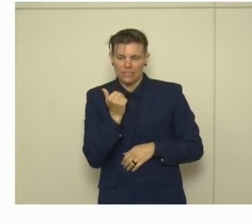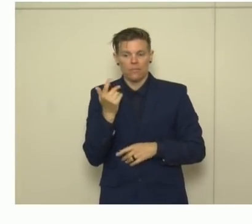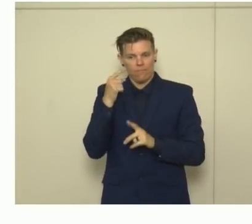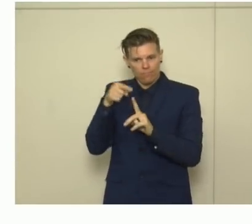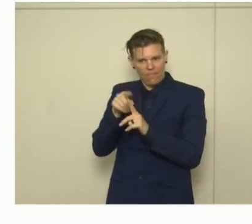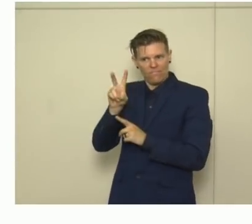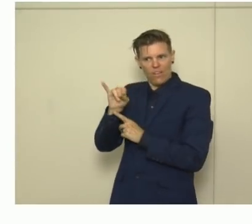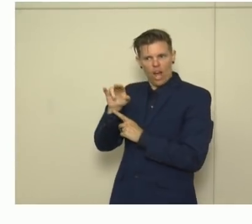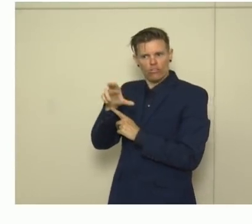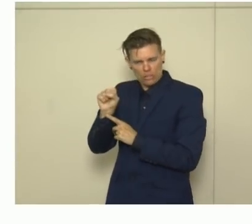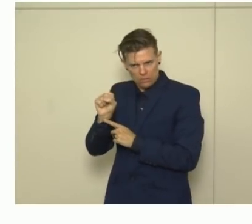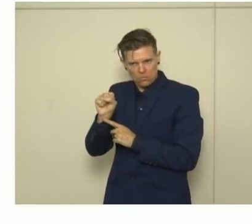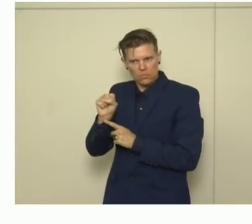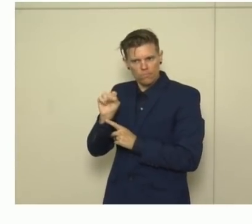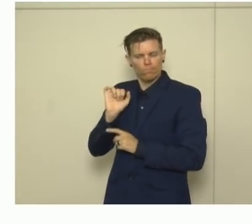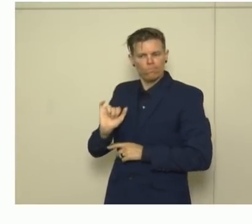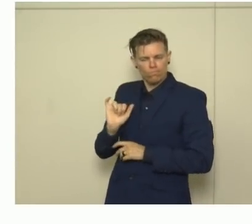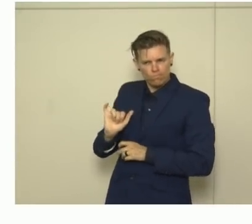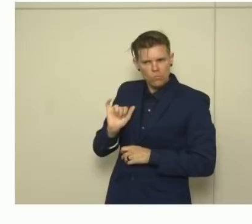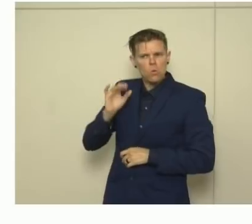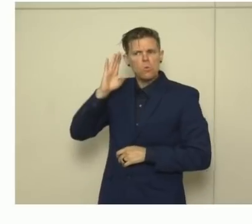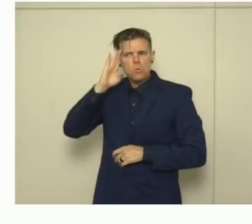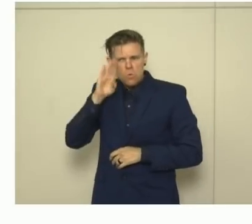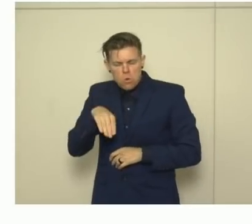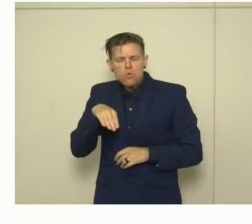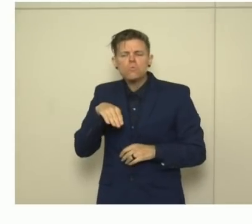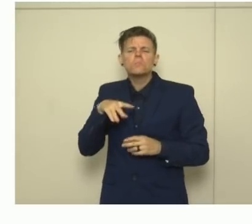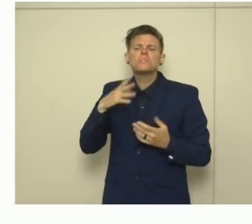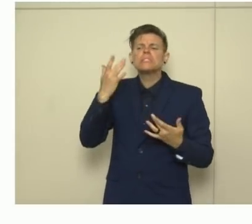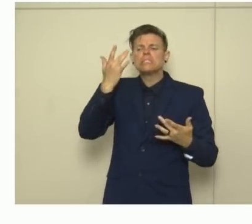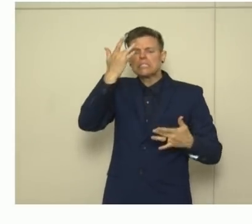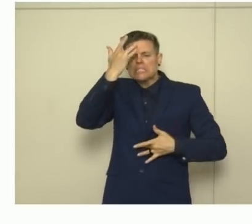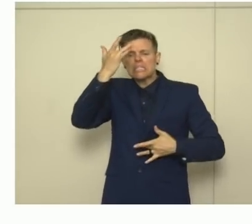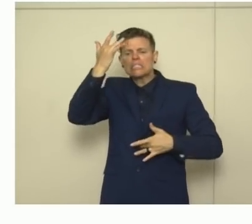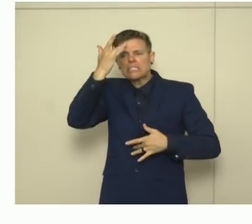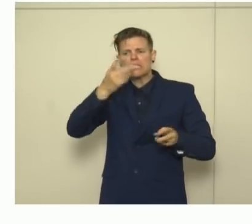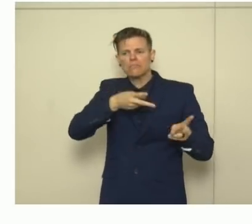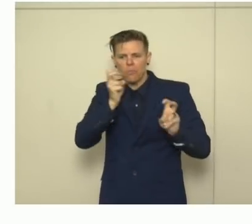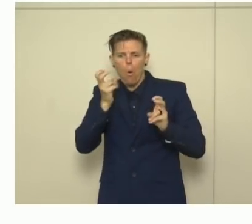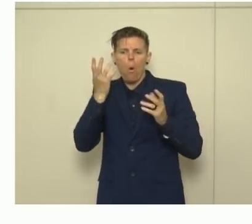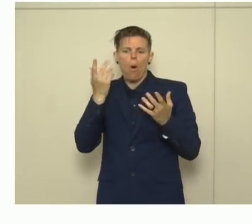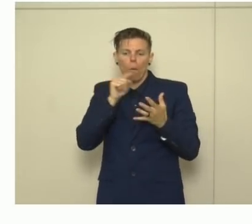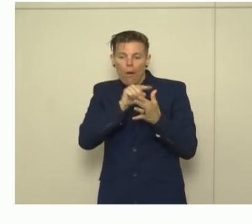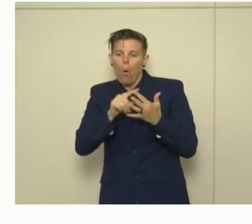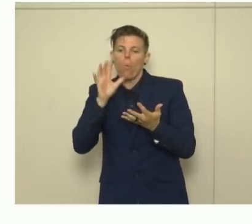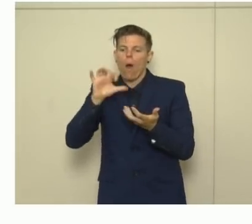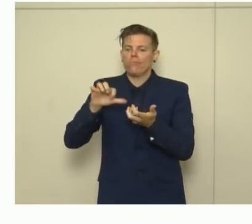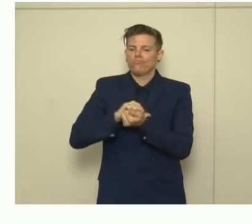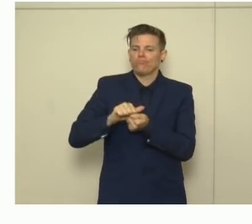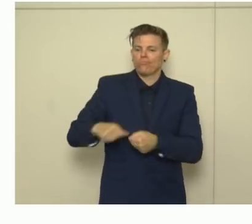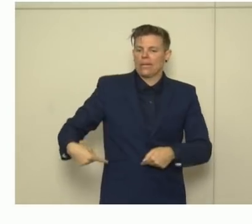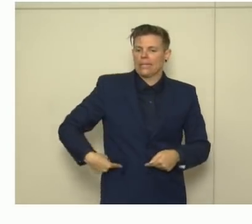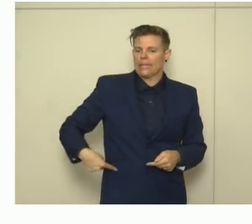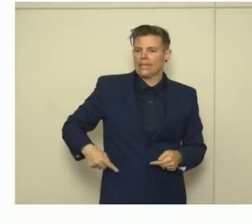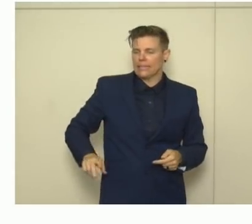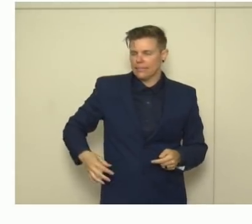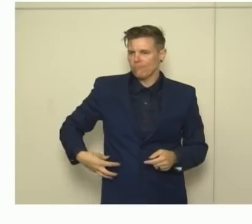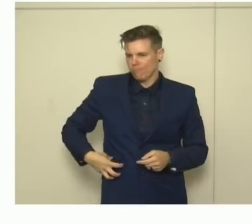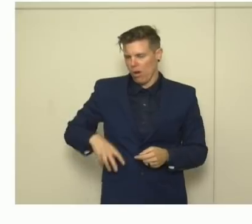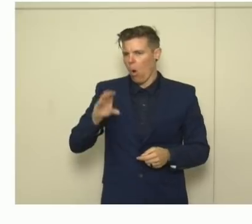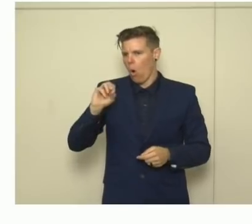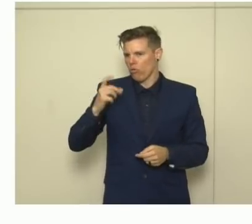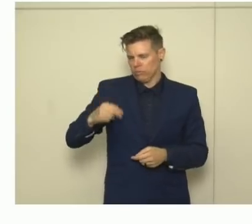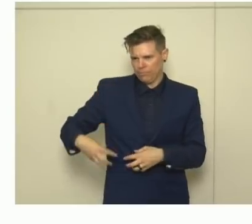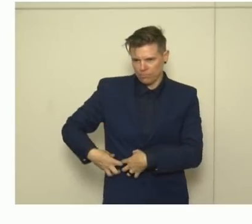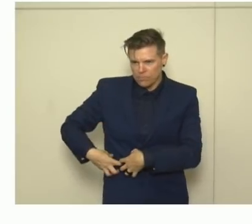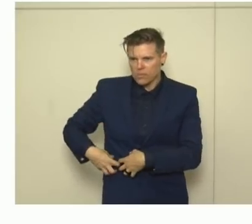disable the pancreas that makes insulin in kids. This is not evidence that this is happening because while